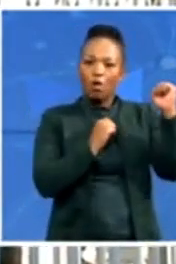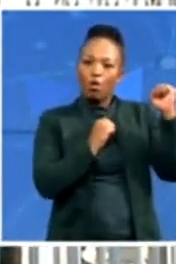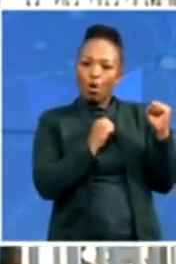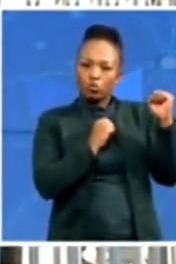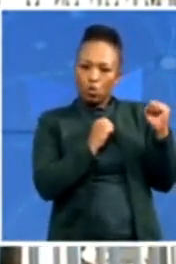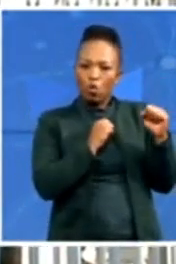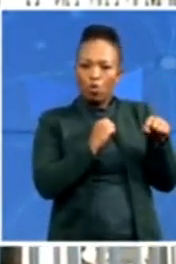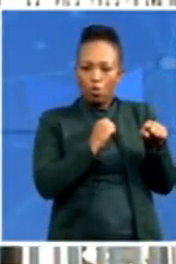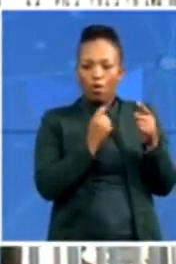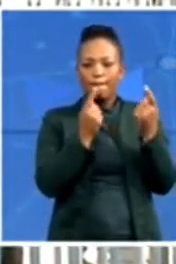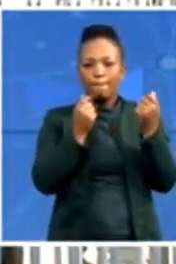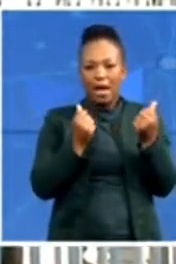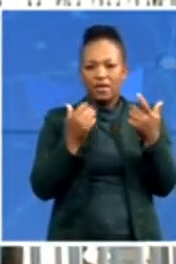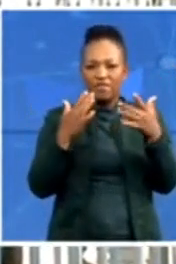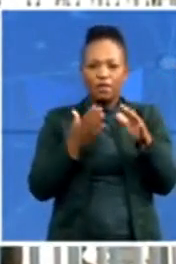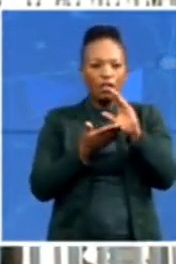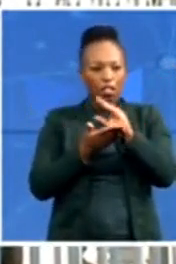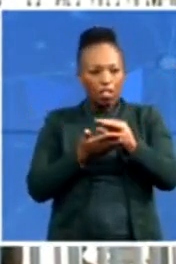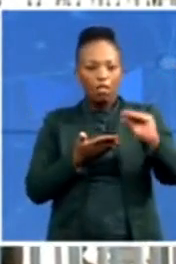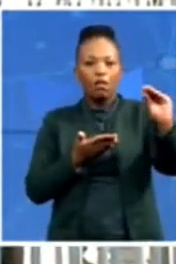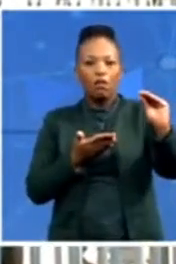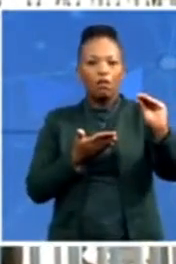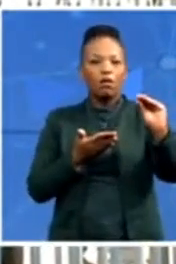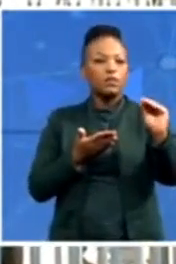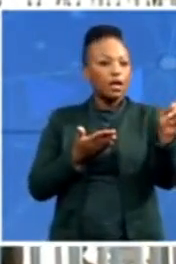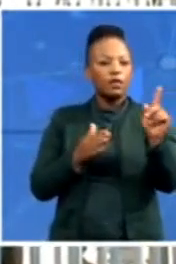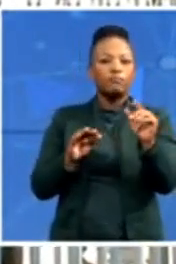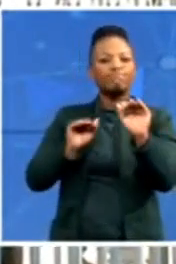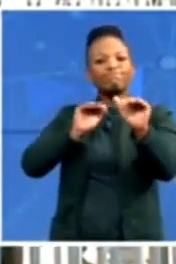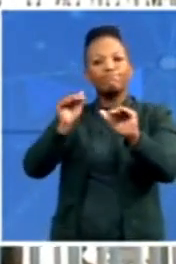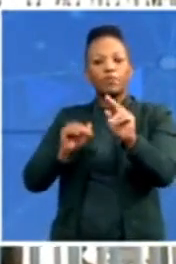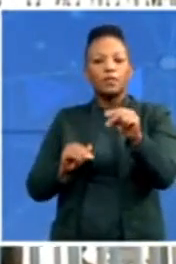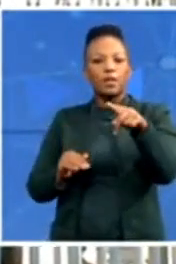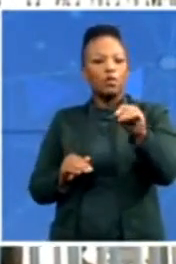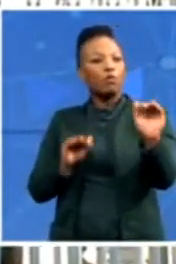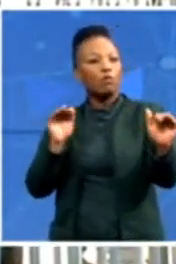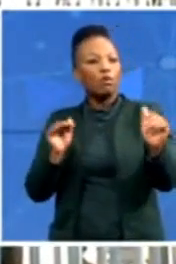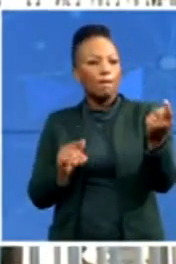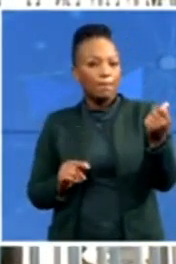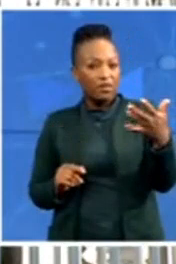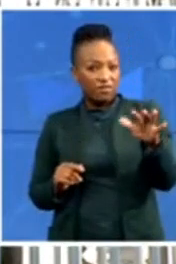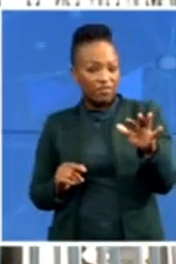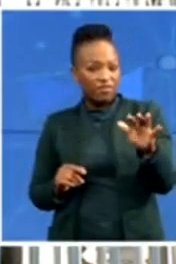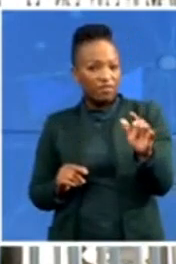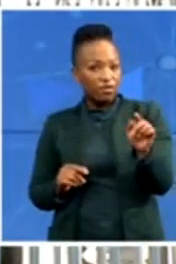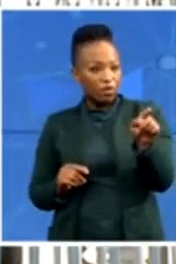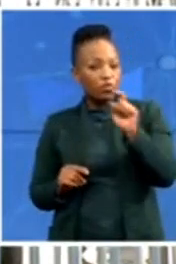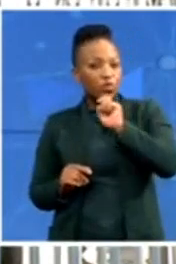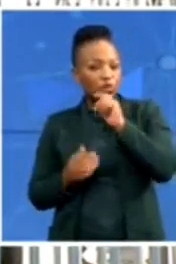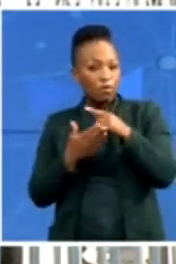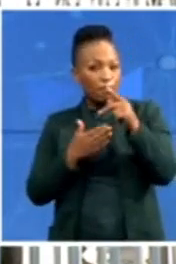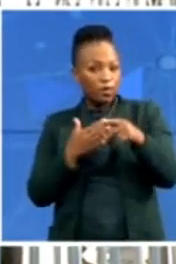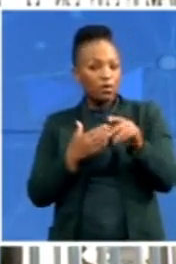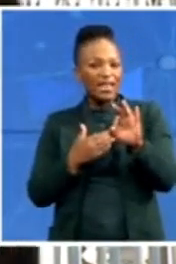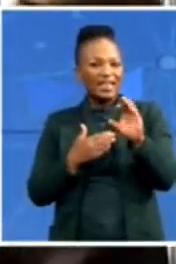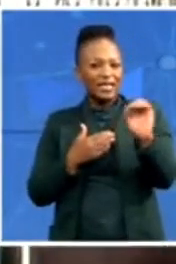now approaching those people in the NPOs to say the money that is supposed to be used for the project, 30% of it must come to them